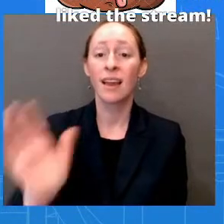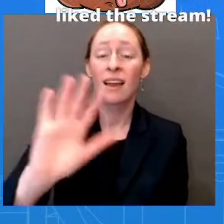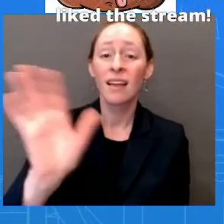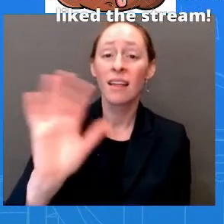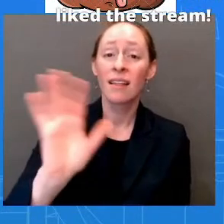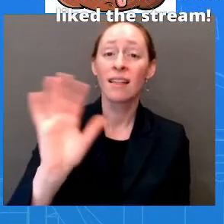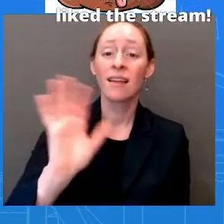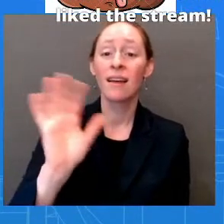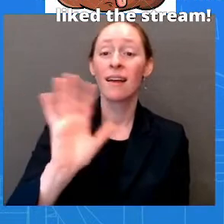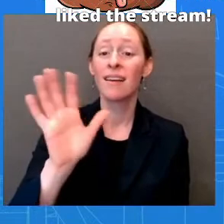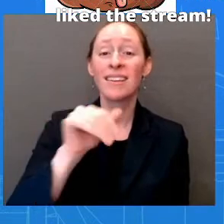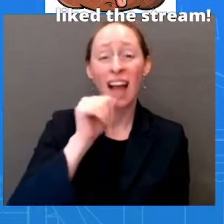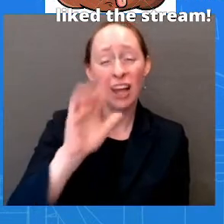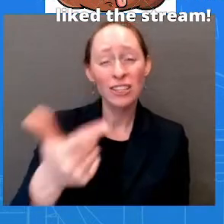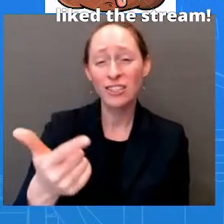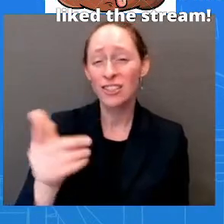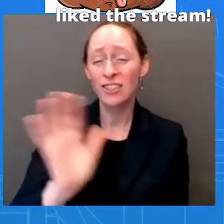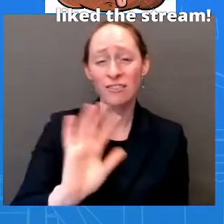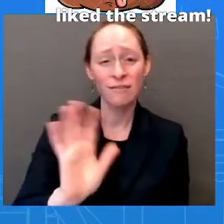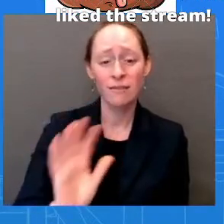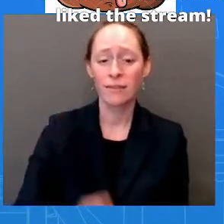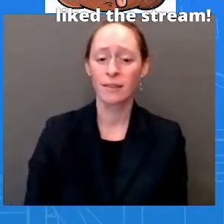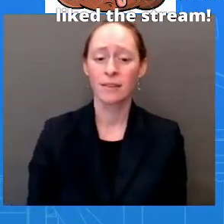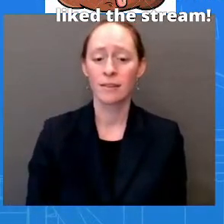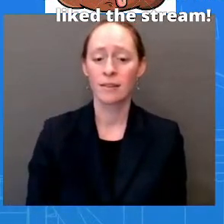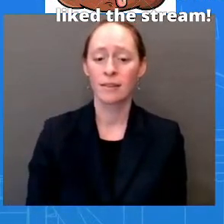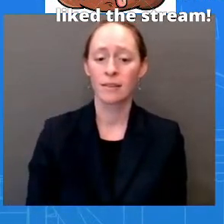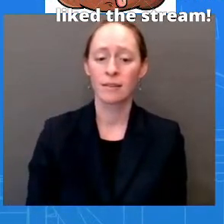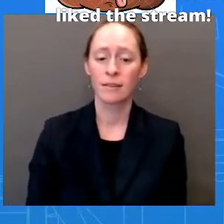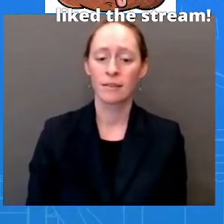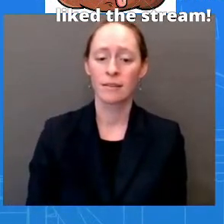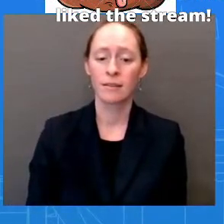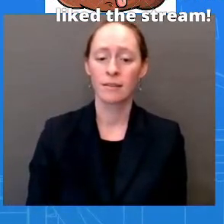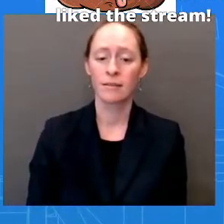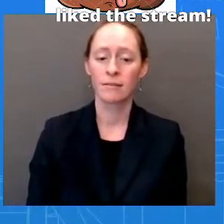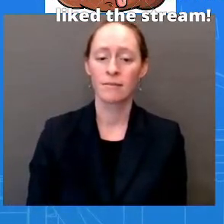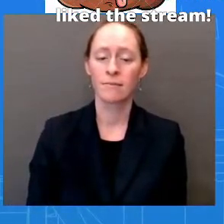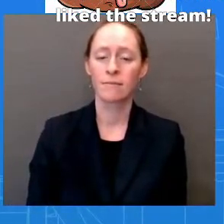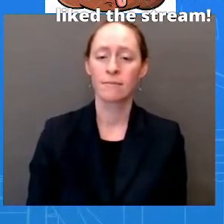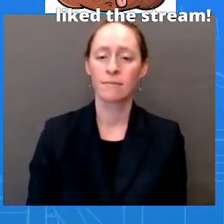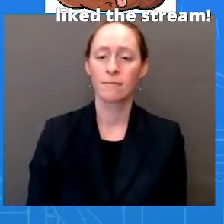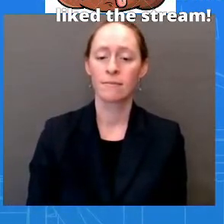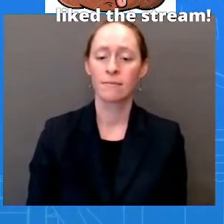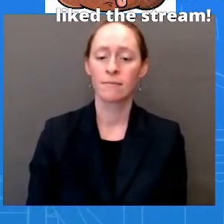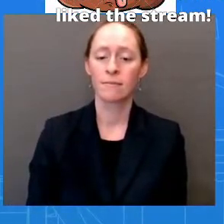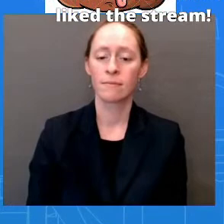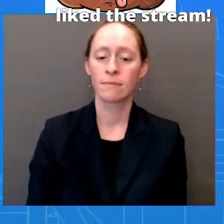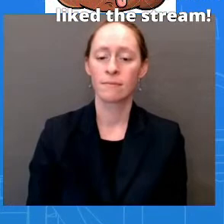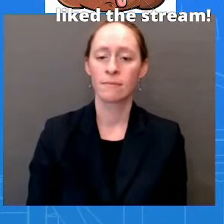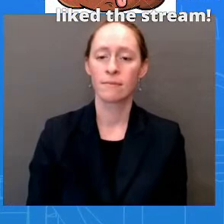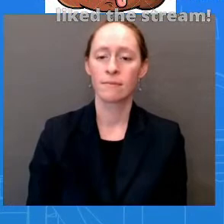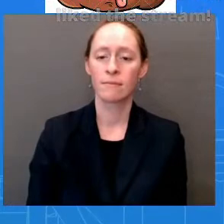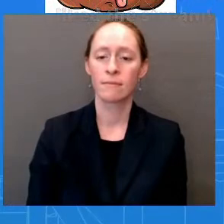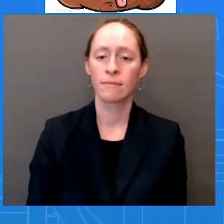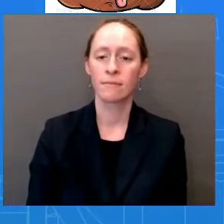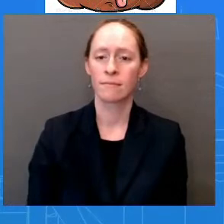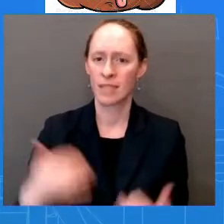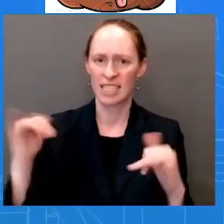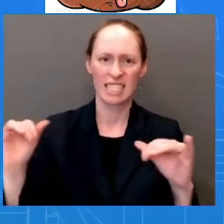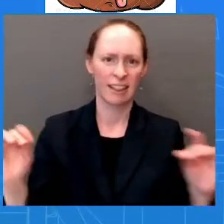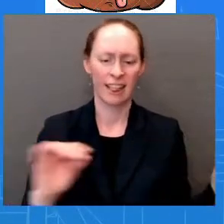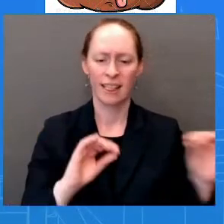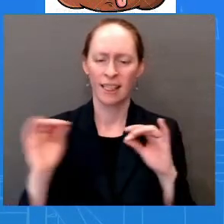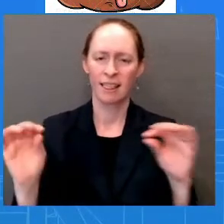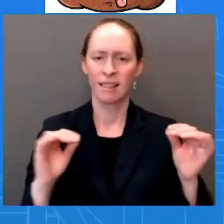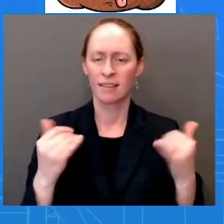your turn. Say it like you mean it. That's the thing. You can't read a press briefing. You need to call from people across the room.